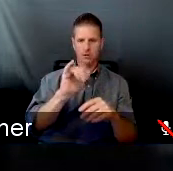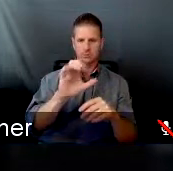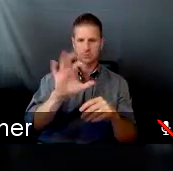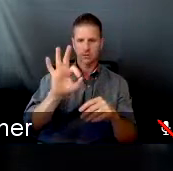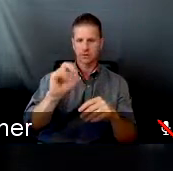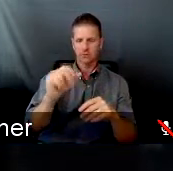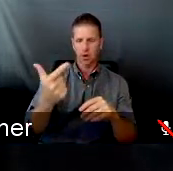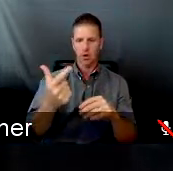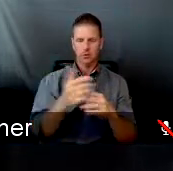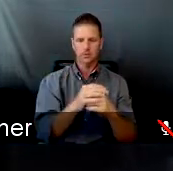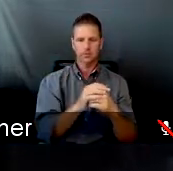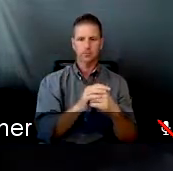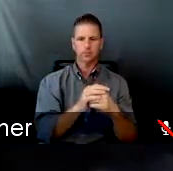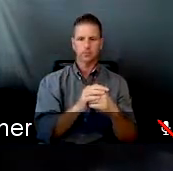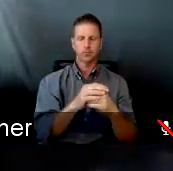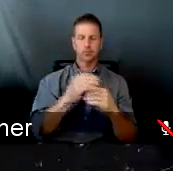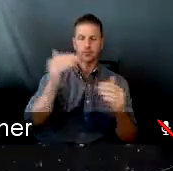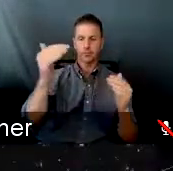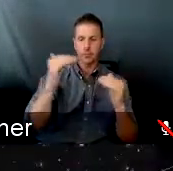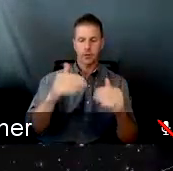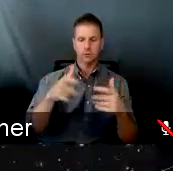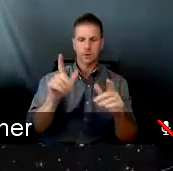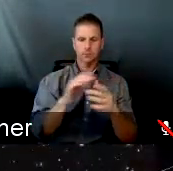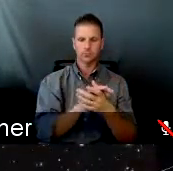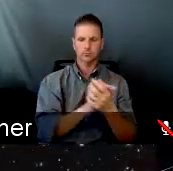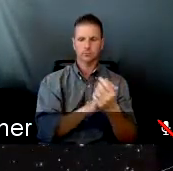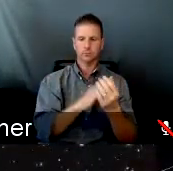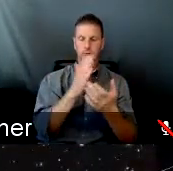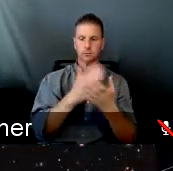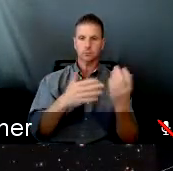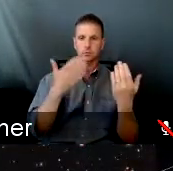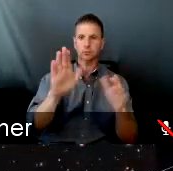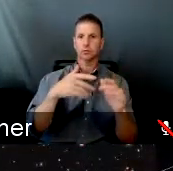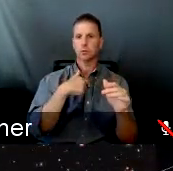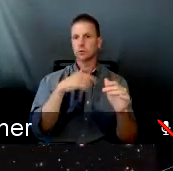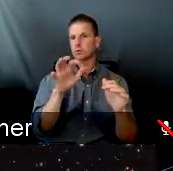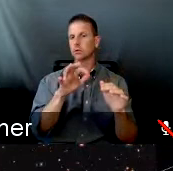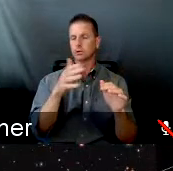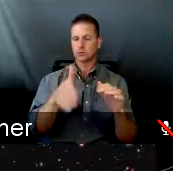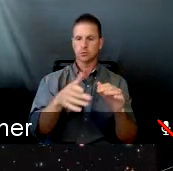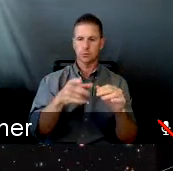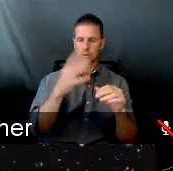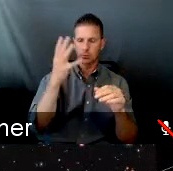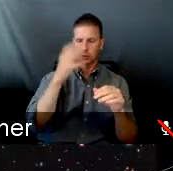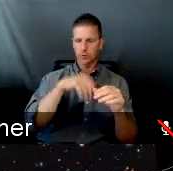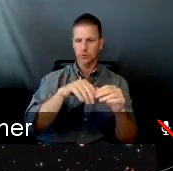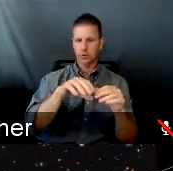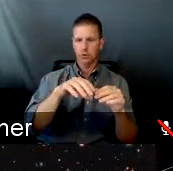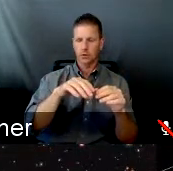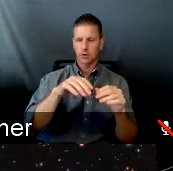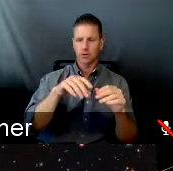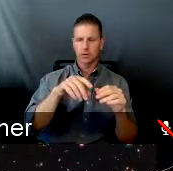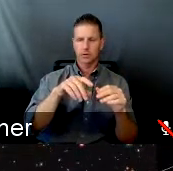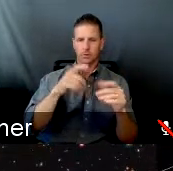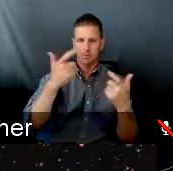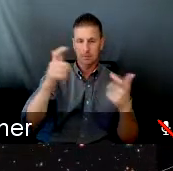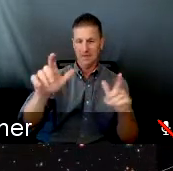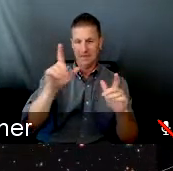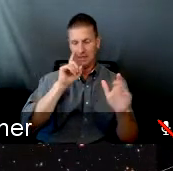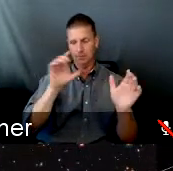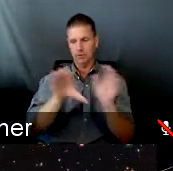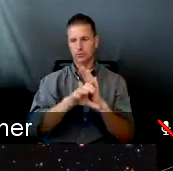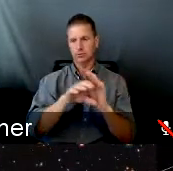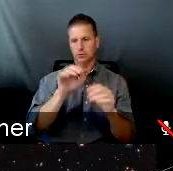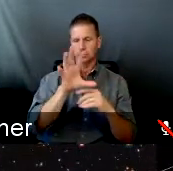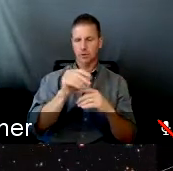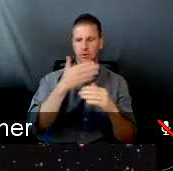universe. And so if you go to the next slide, so some of the ways that we've done this are, these beautiful massive images that we've taken thanks